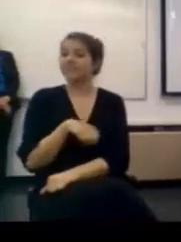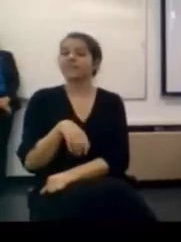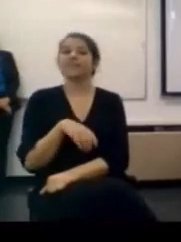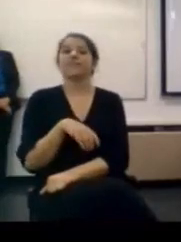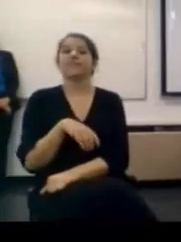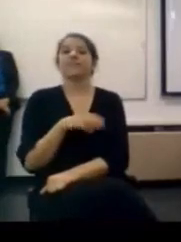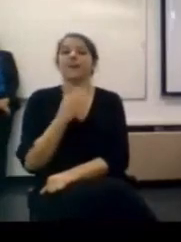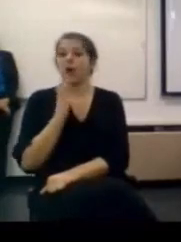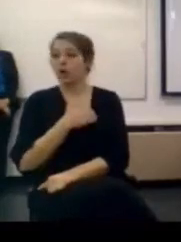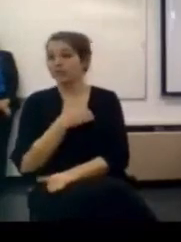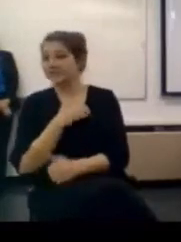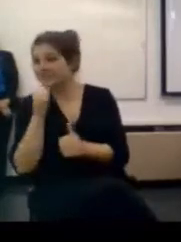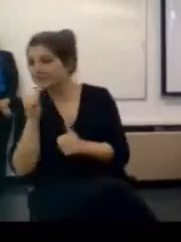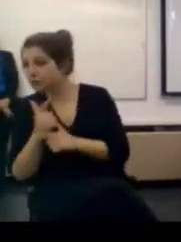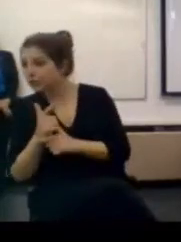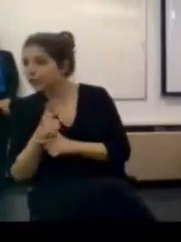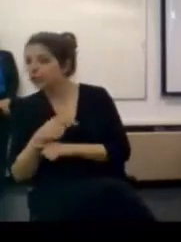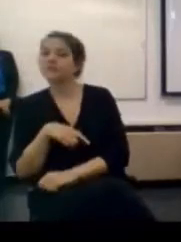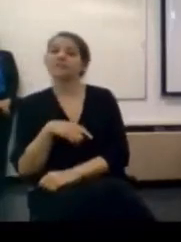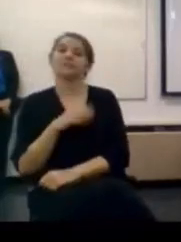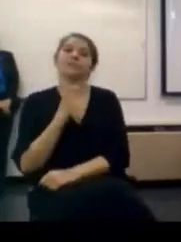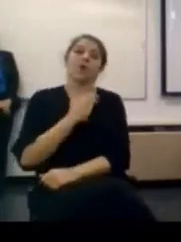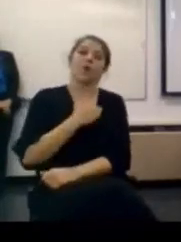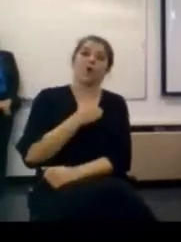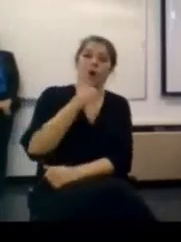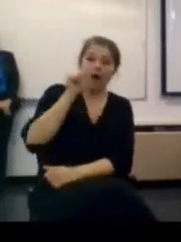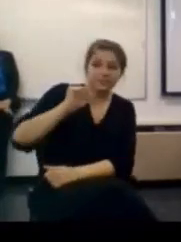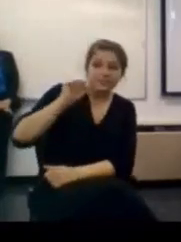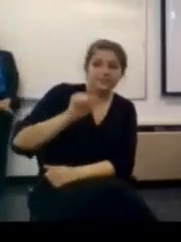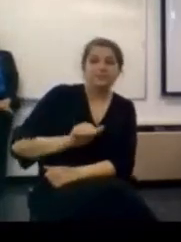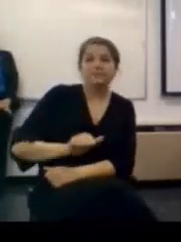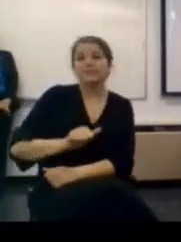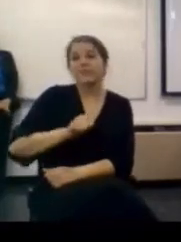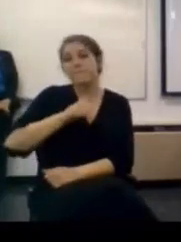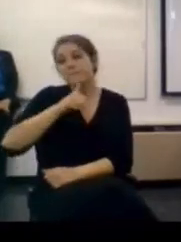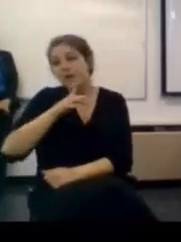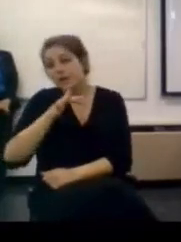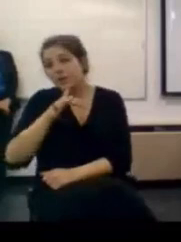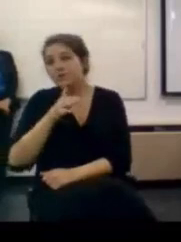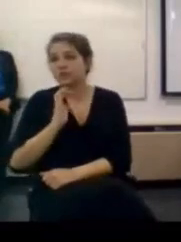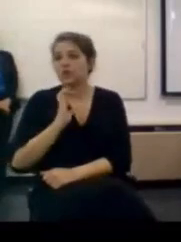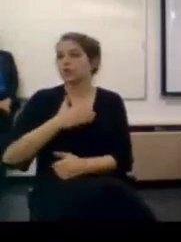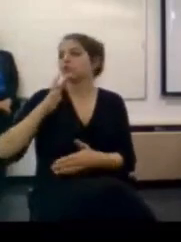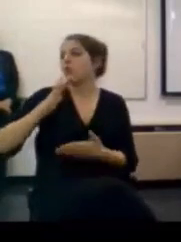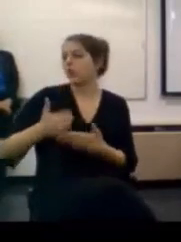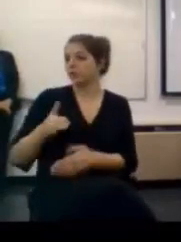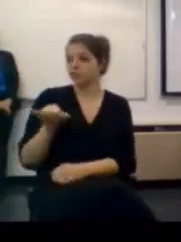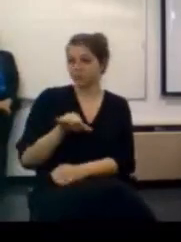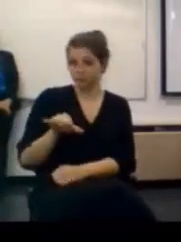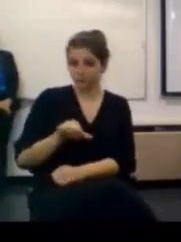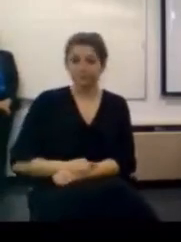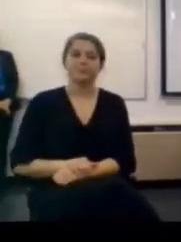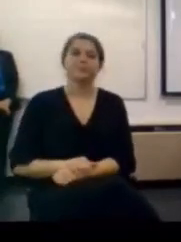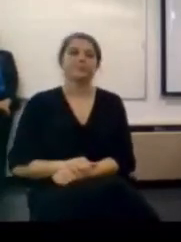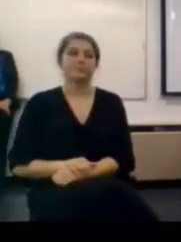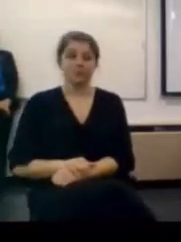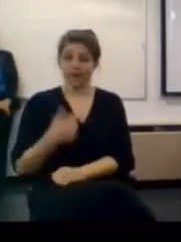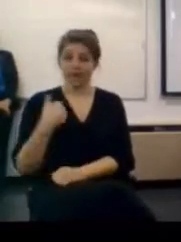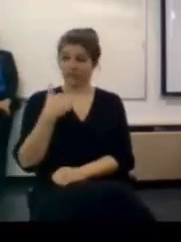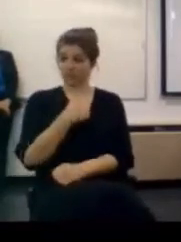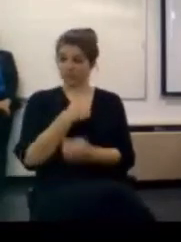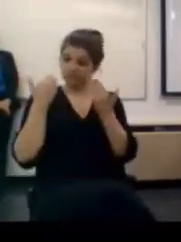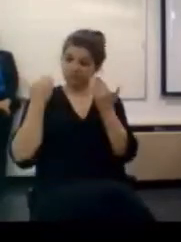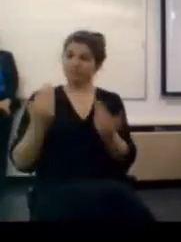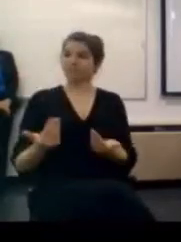empower ourselves, our sisters, our aunts, our mothers, and our